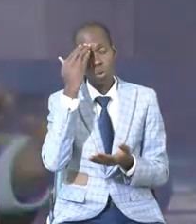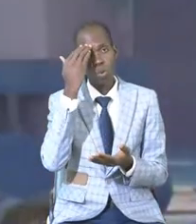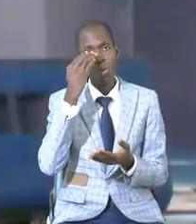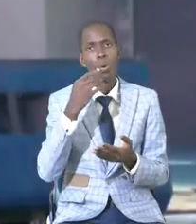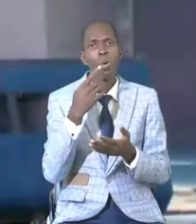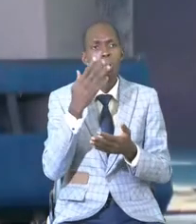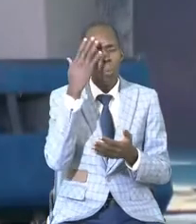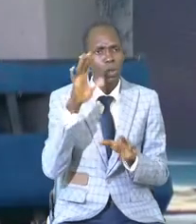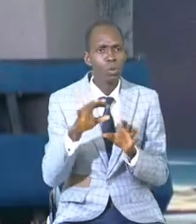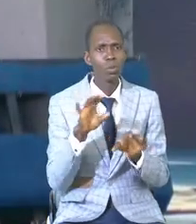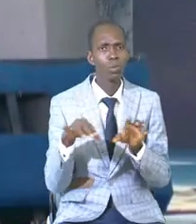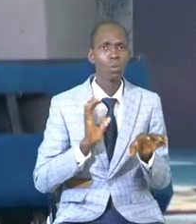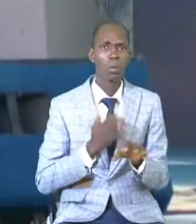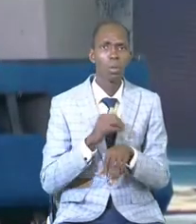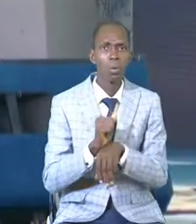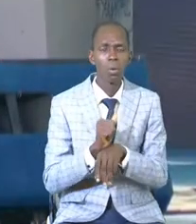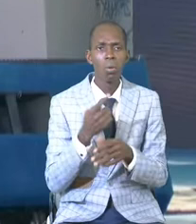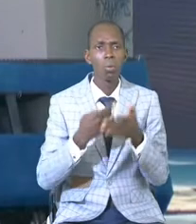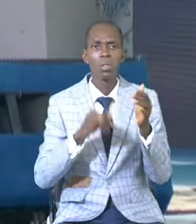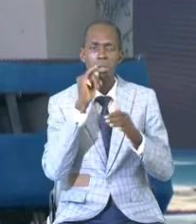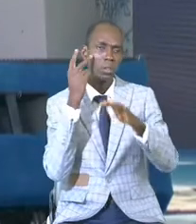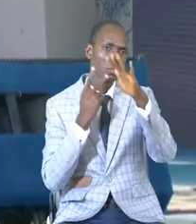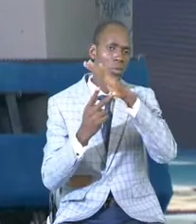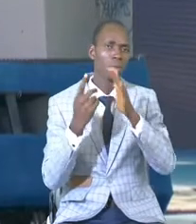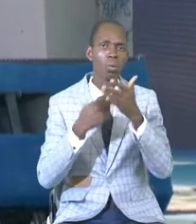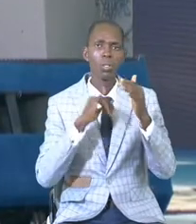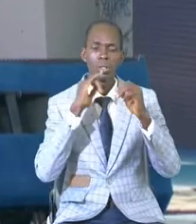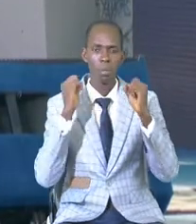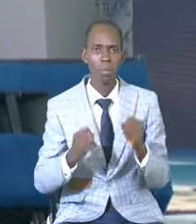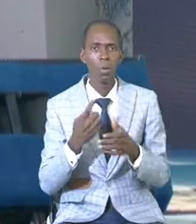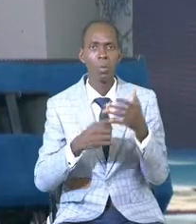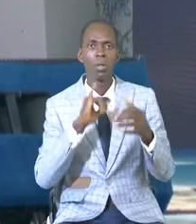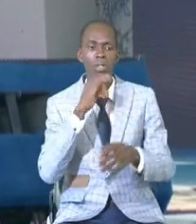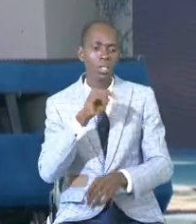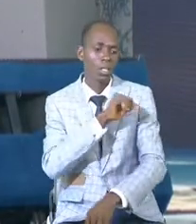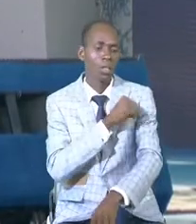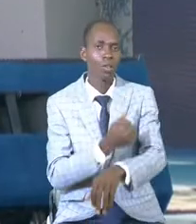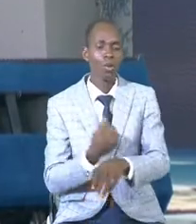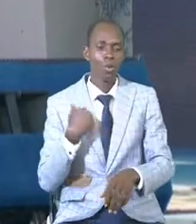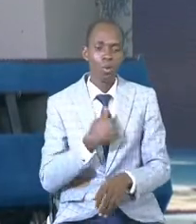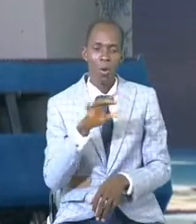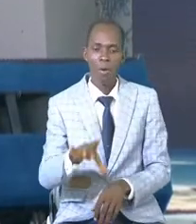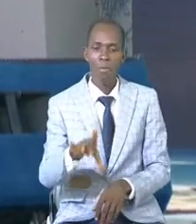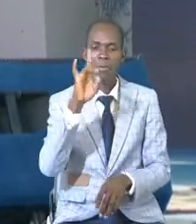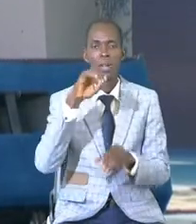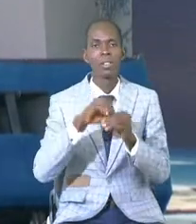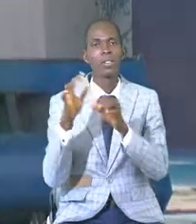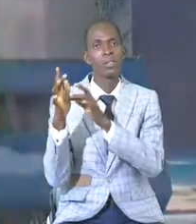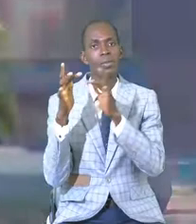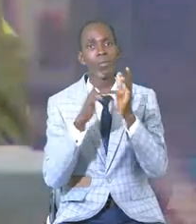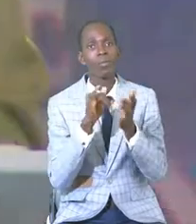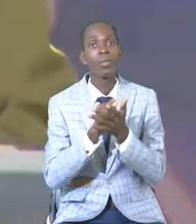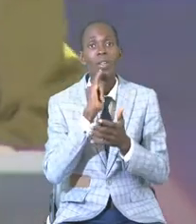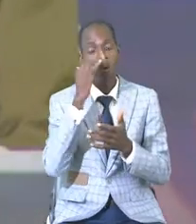our work? What's the vision? What's the power? What's the authority? We find in Jesus. That's why this time we